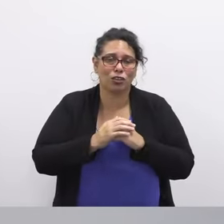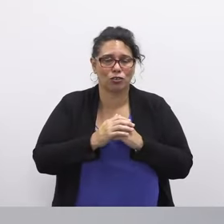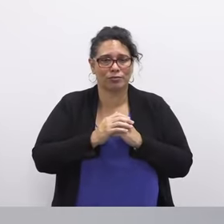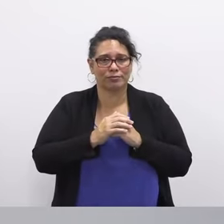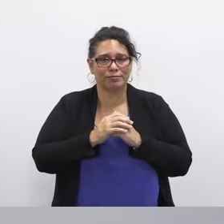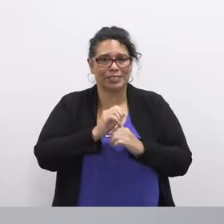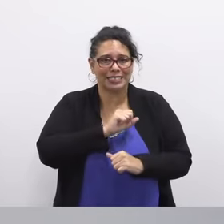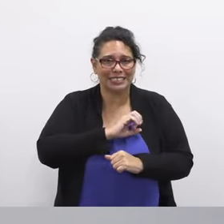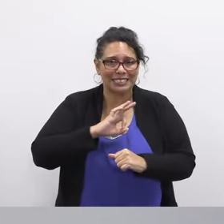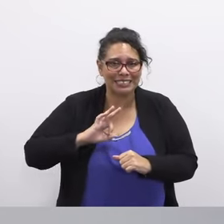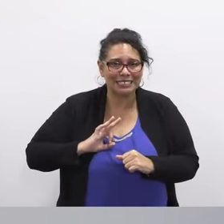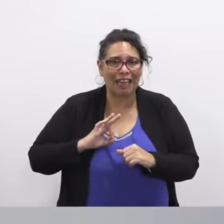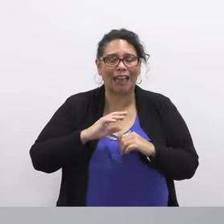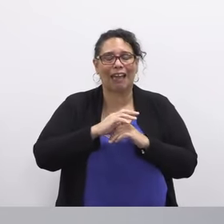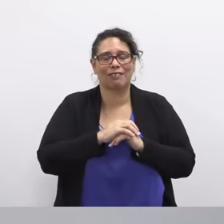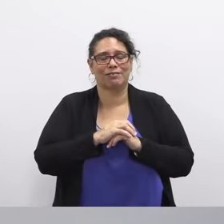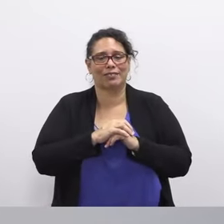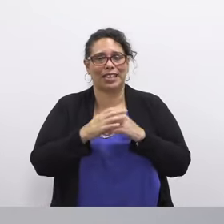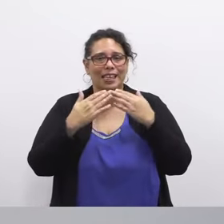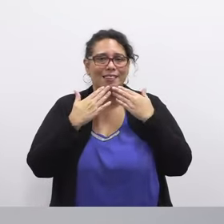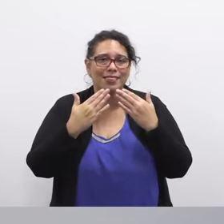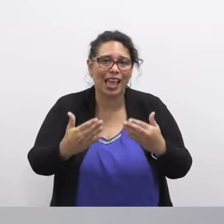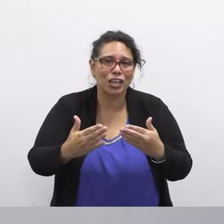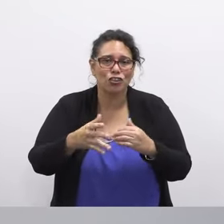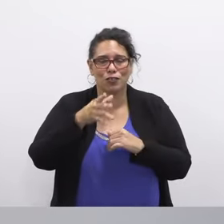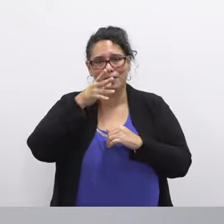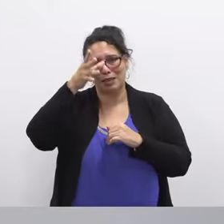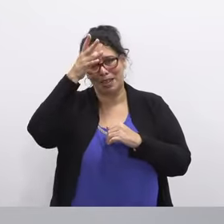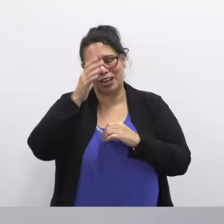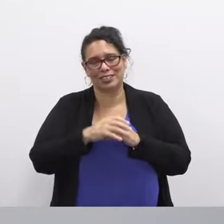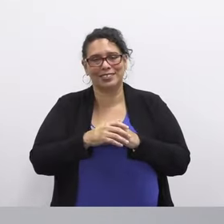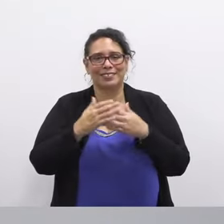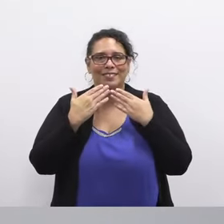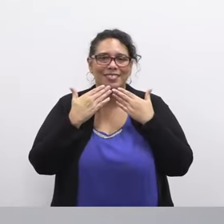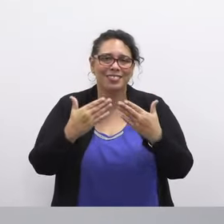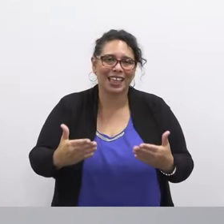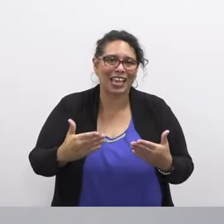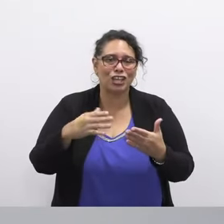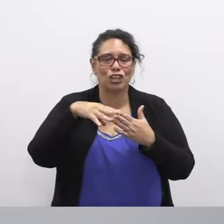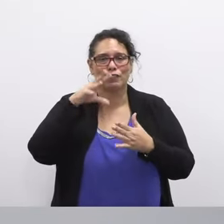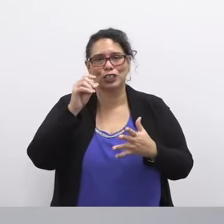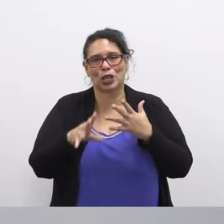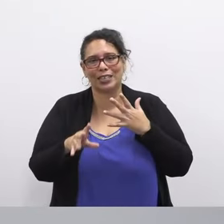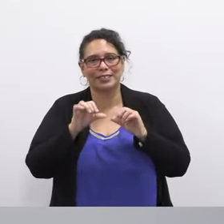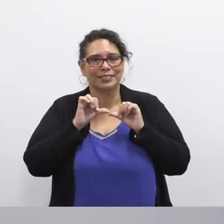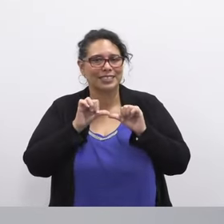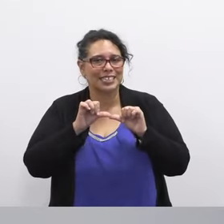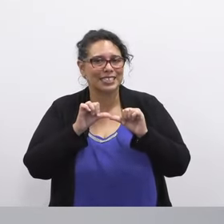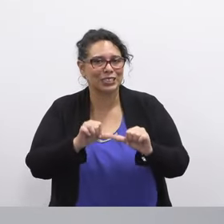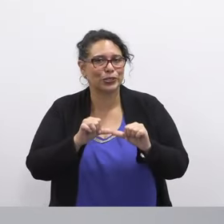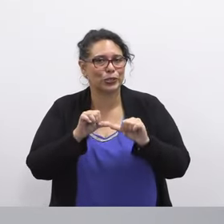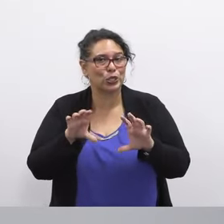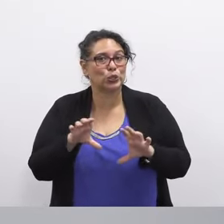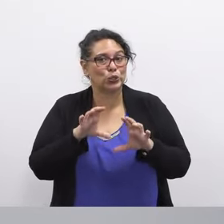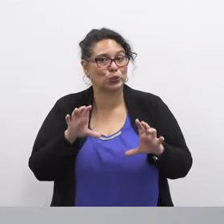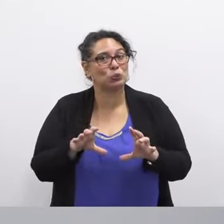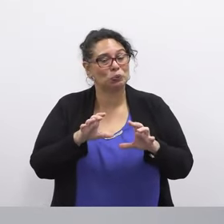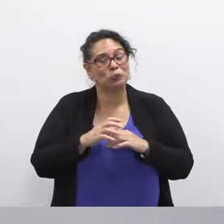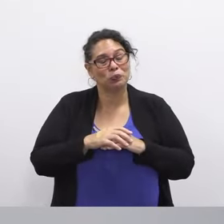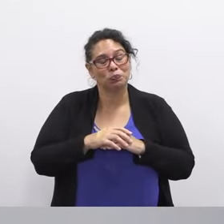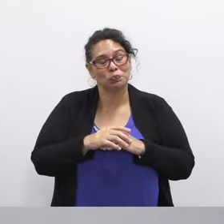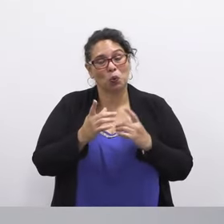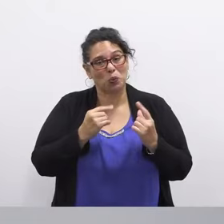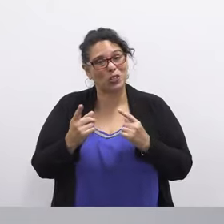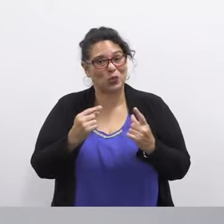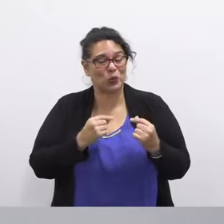staff. Thank you for the parents. Thank you for the students. And let's keep doing what we do because we've got a real important job